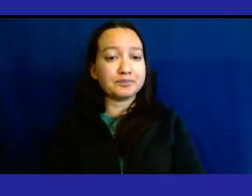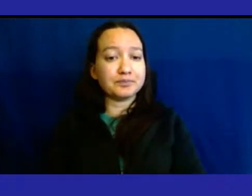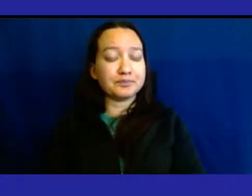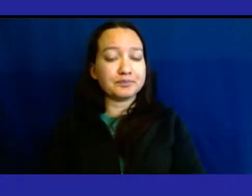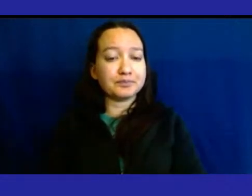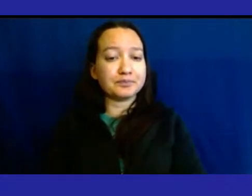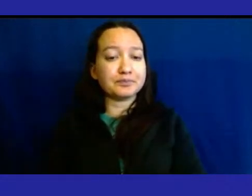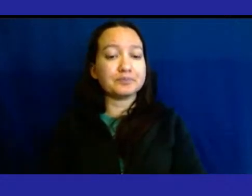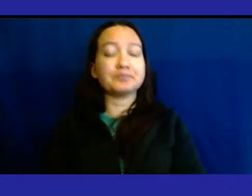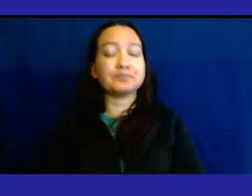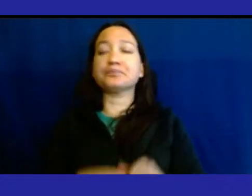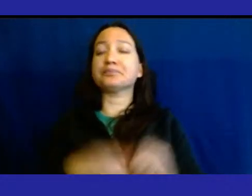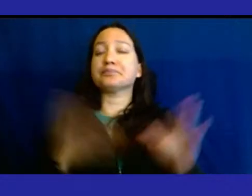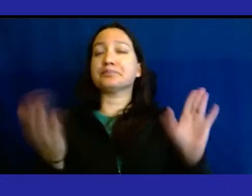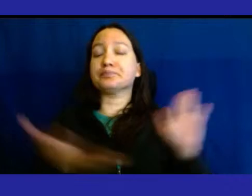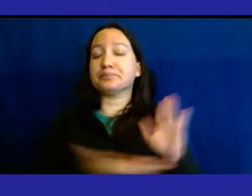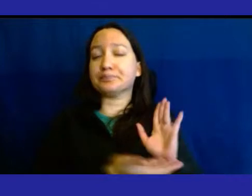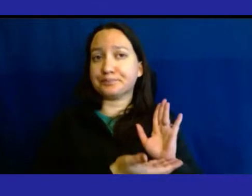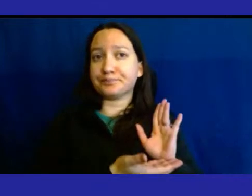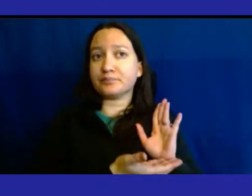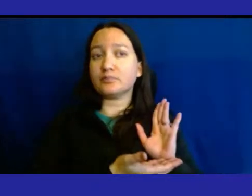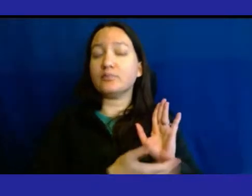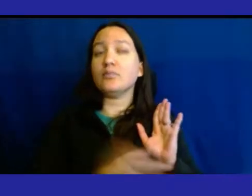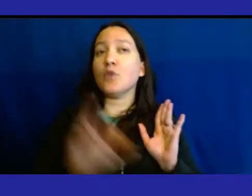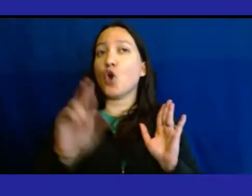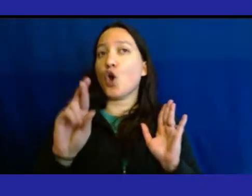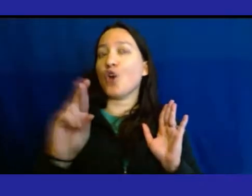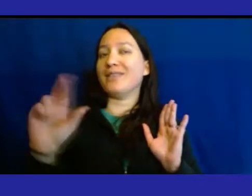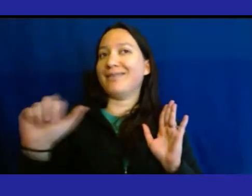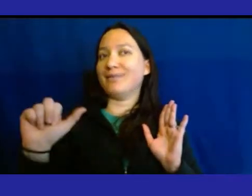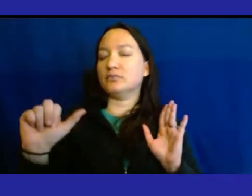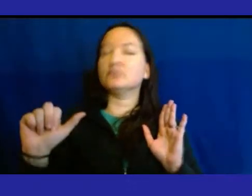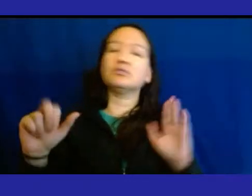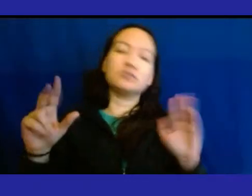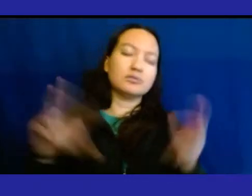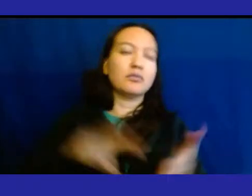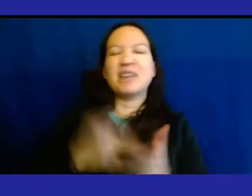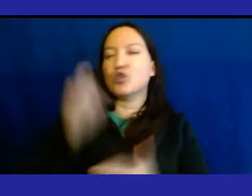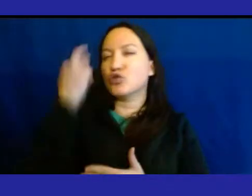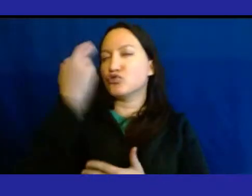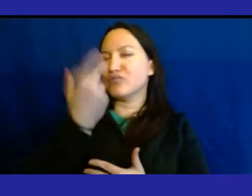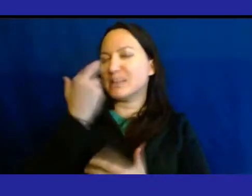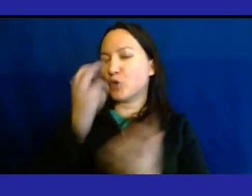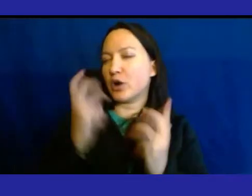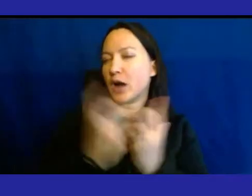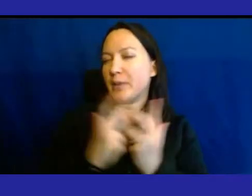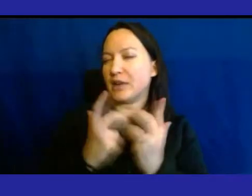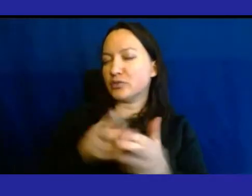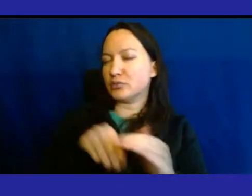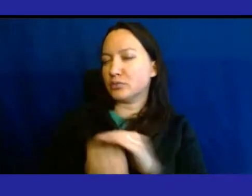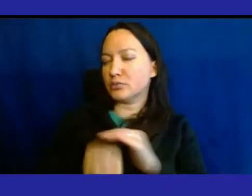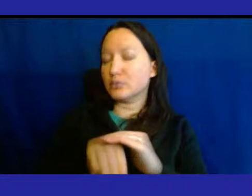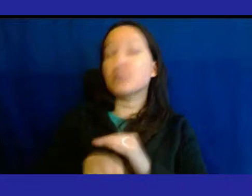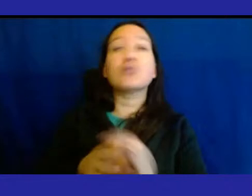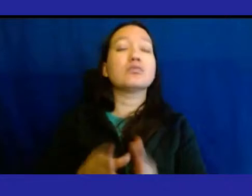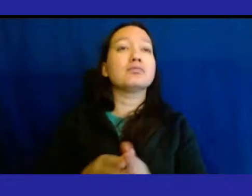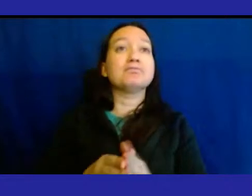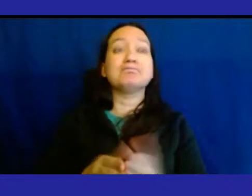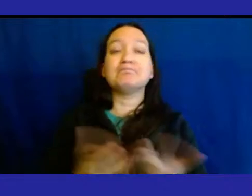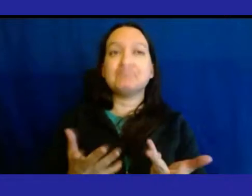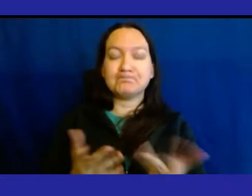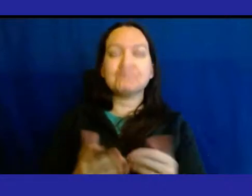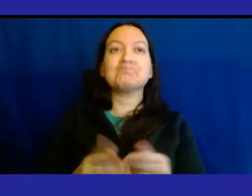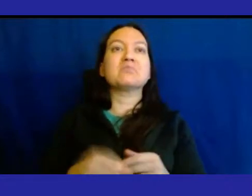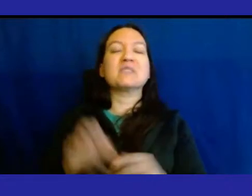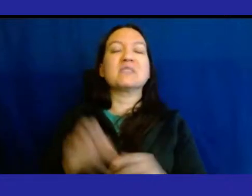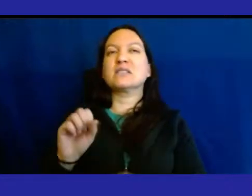So this slide deals with the RAs, which is short for reasonable accommodations that have been requested, and the status of these as